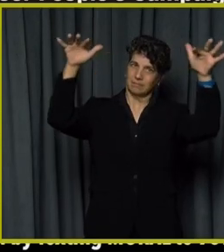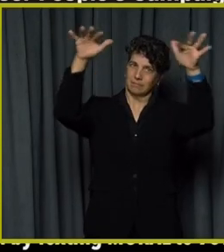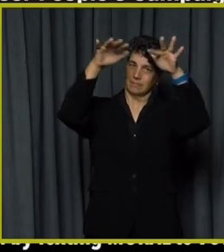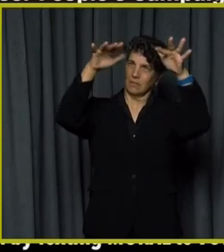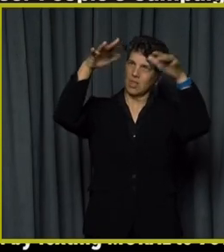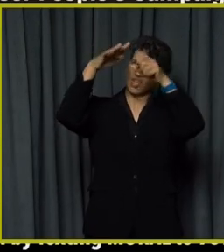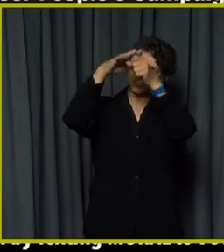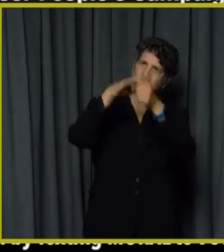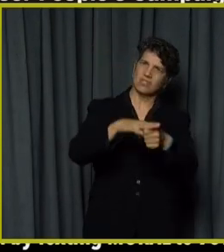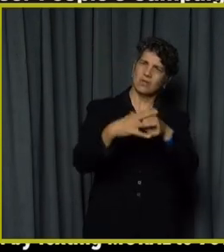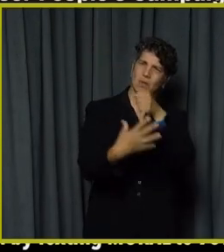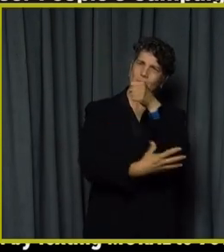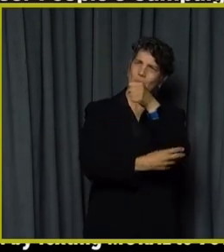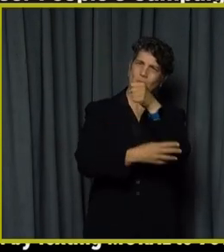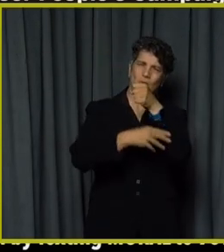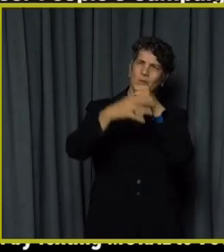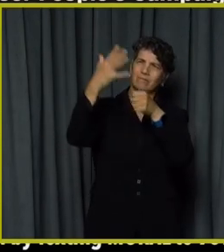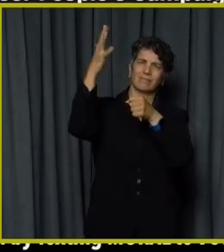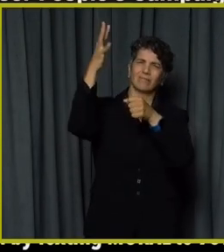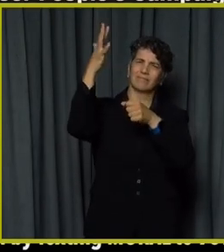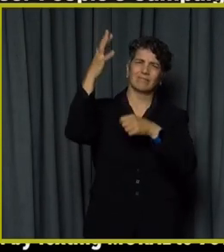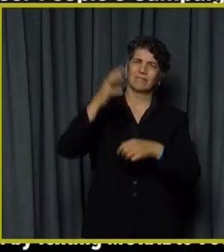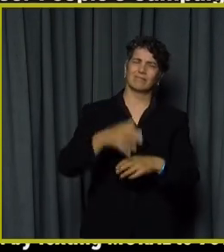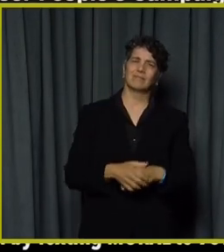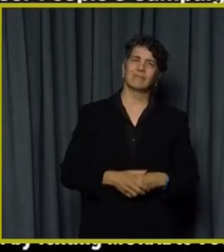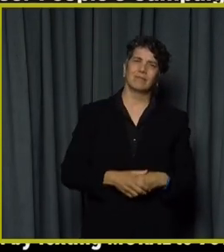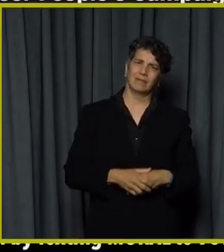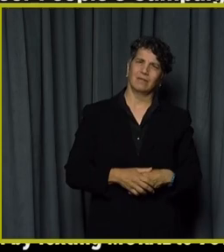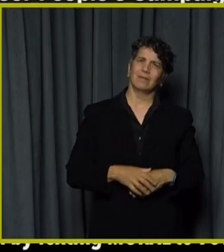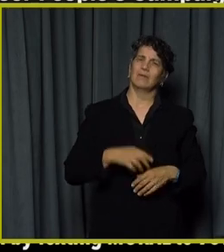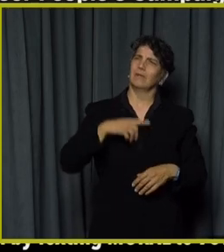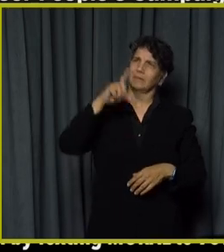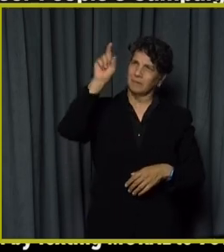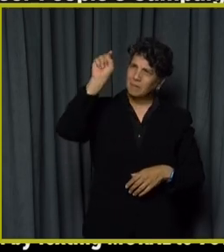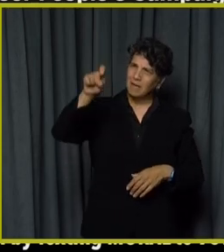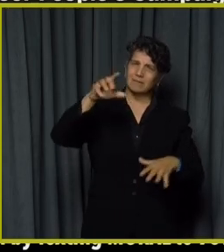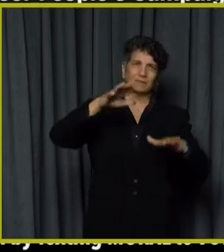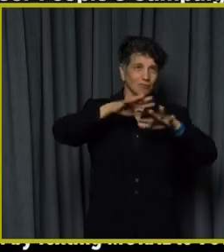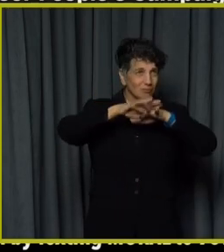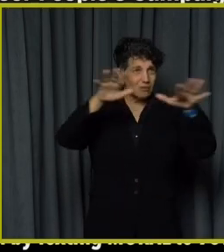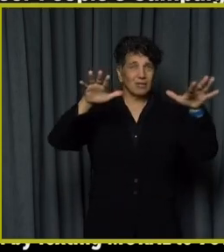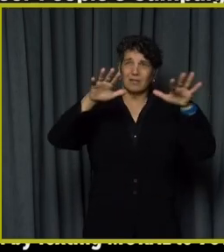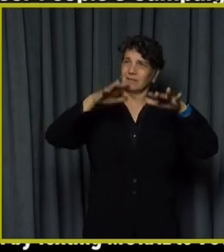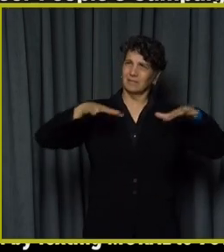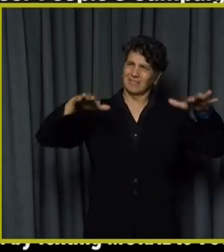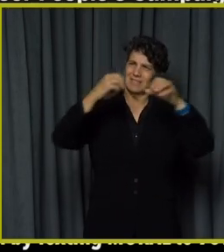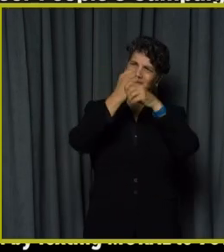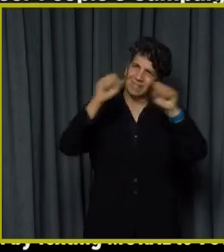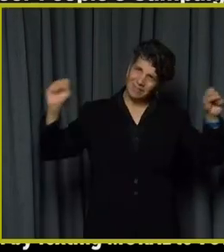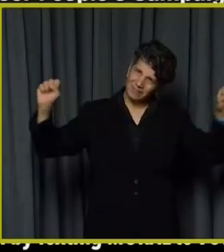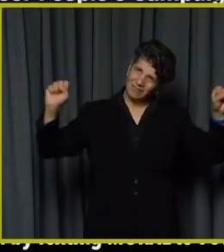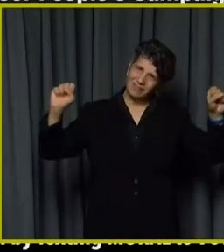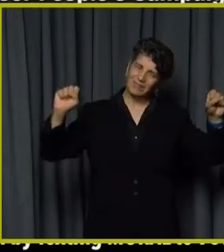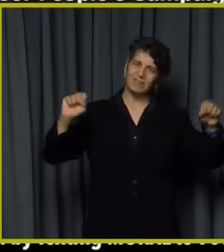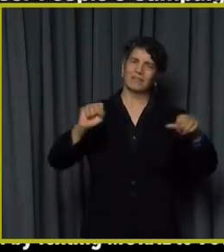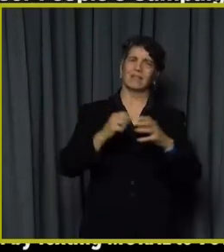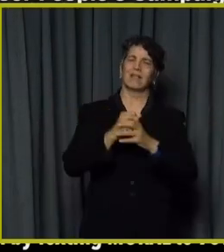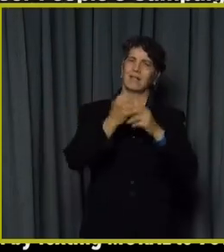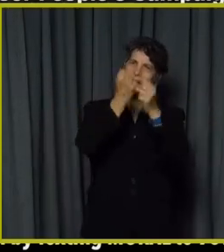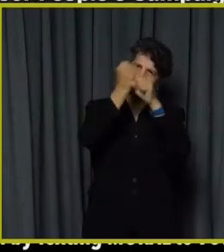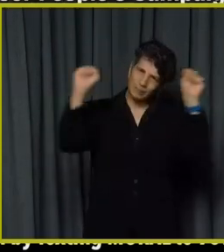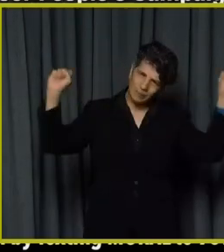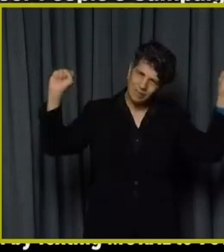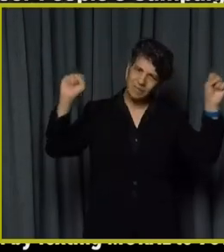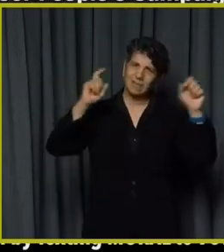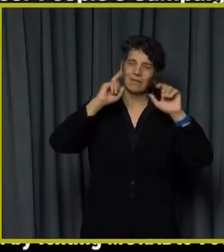saves the society from breaking. Proclaim liberty throughout the land for all of its inhabitants. 50 years